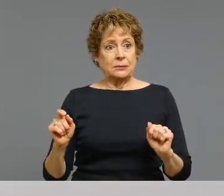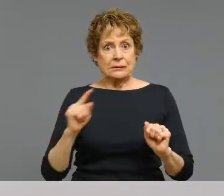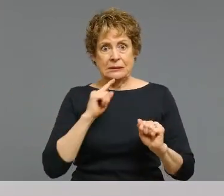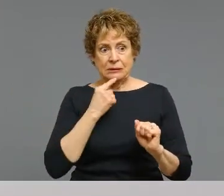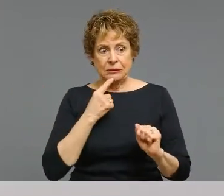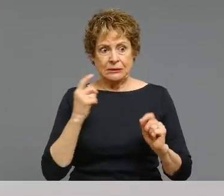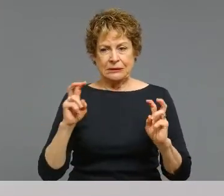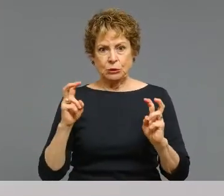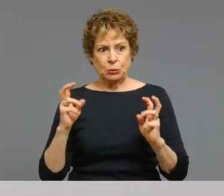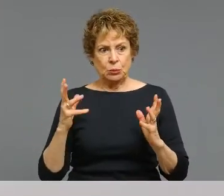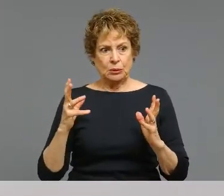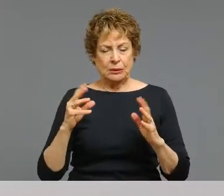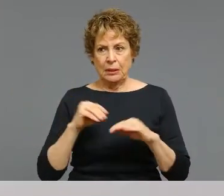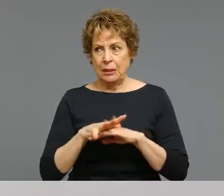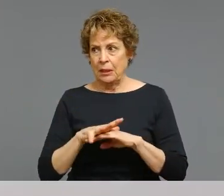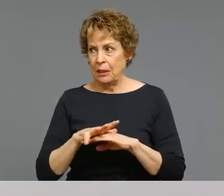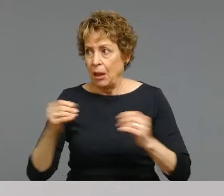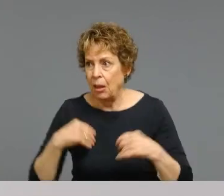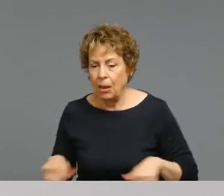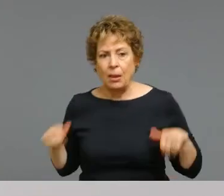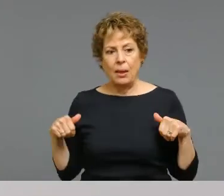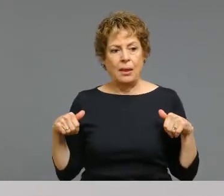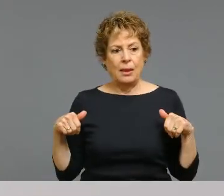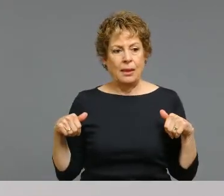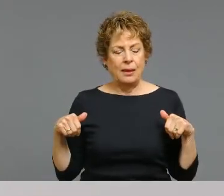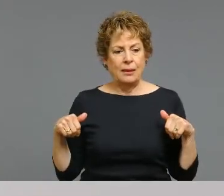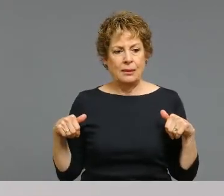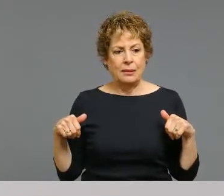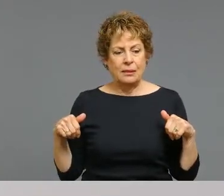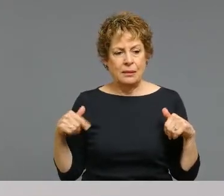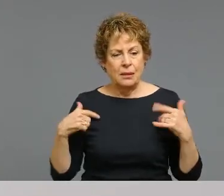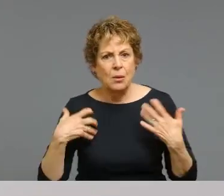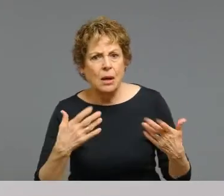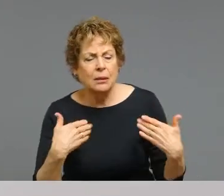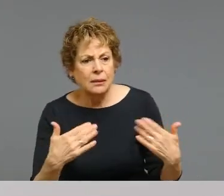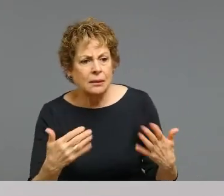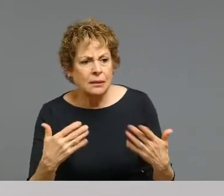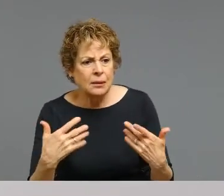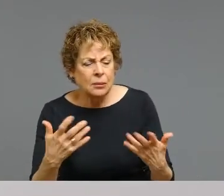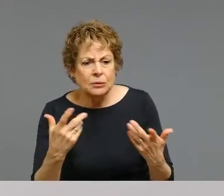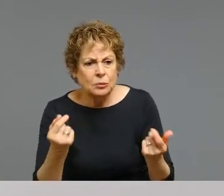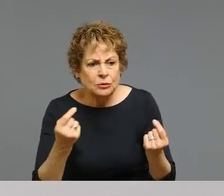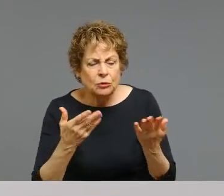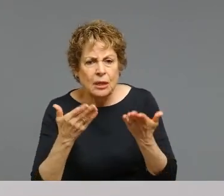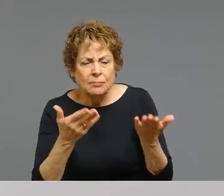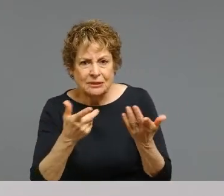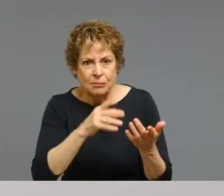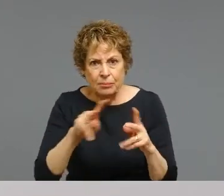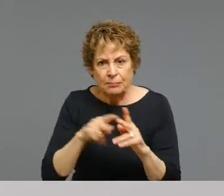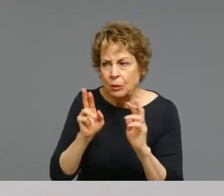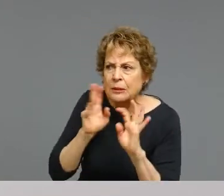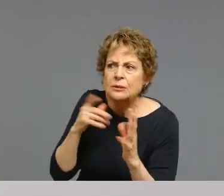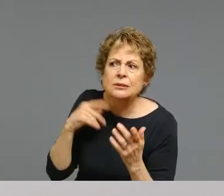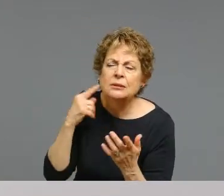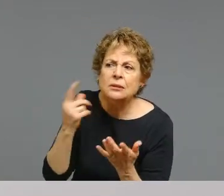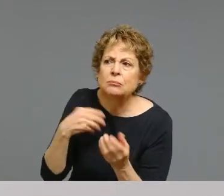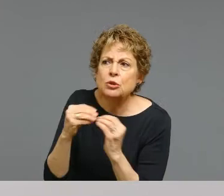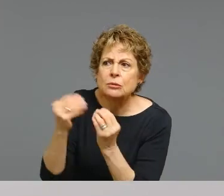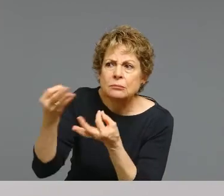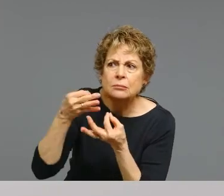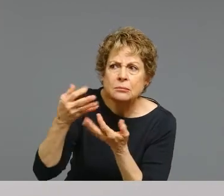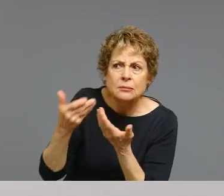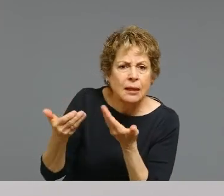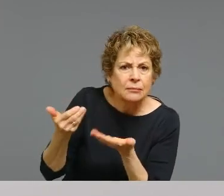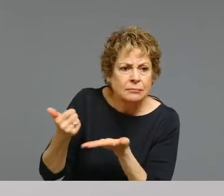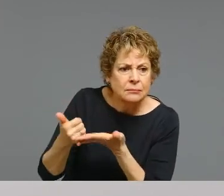just kind of stops and wants to hear what the findings are and what the recommendations are. Once the recommendations